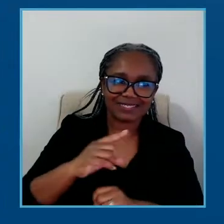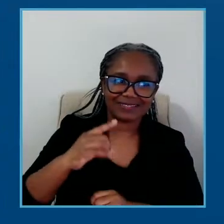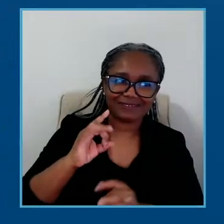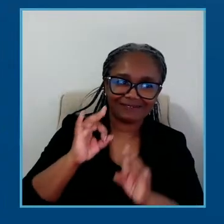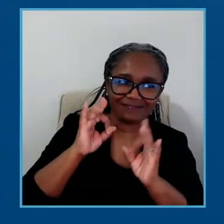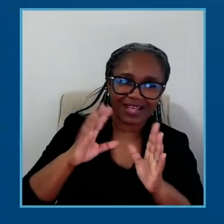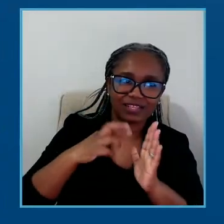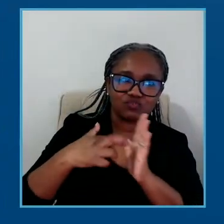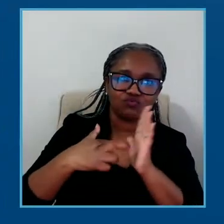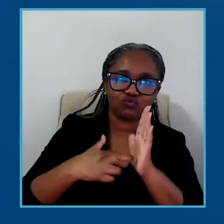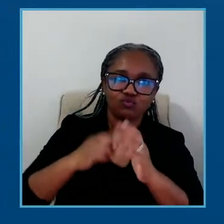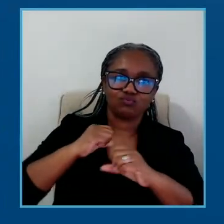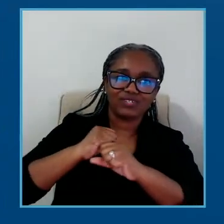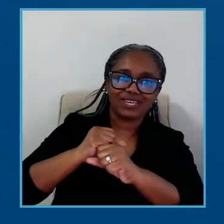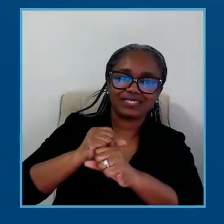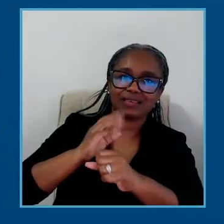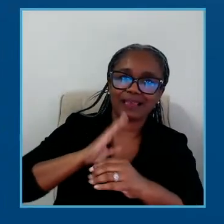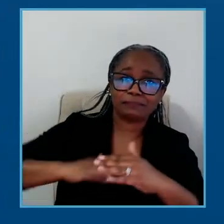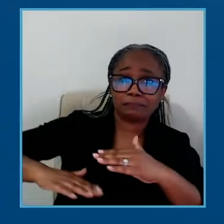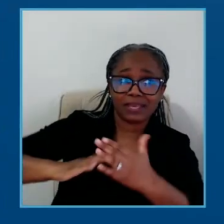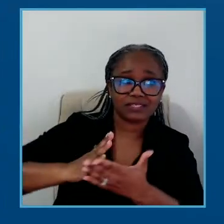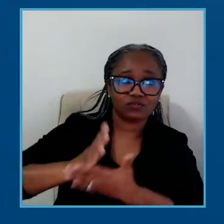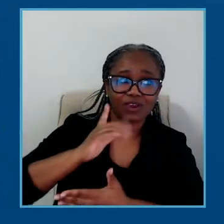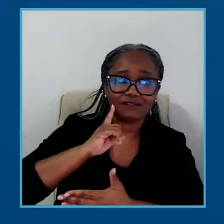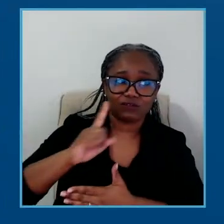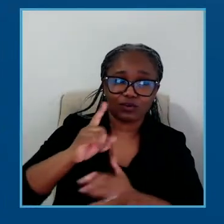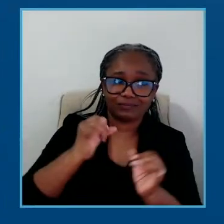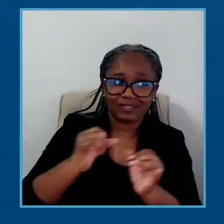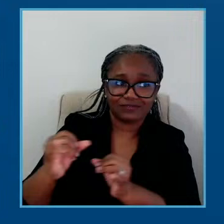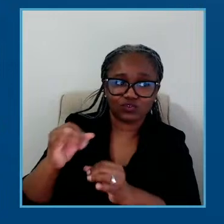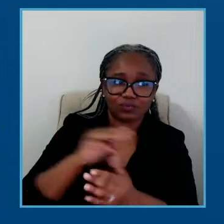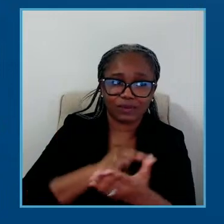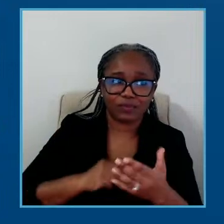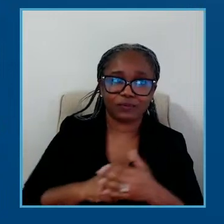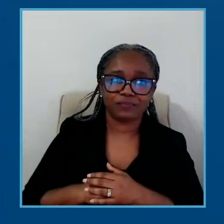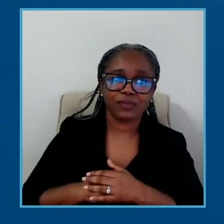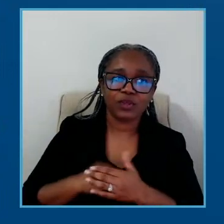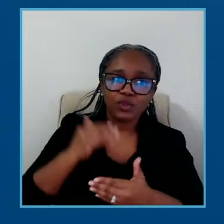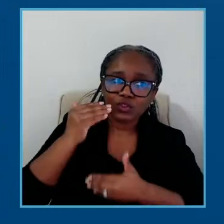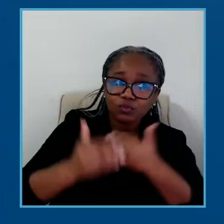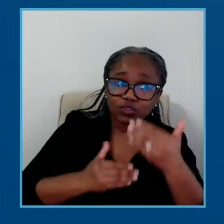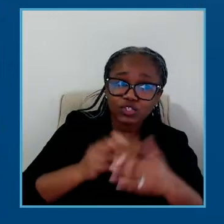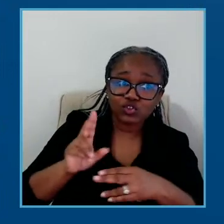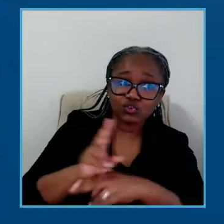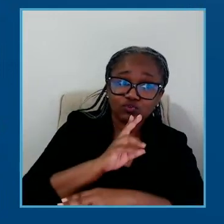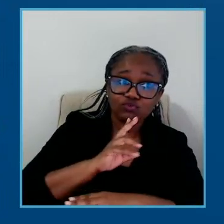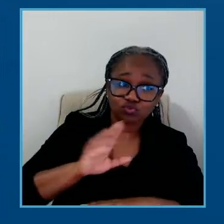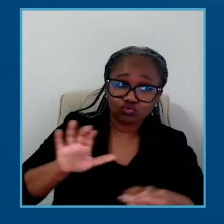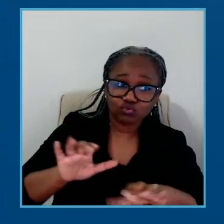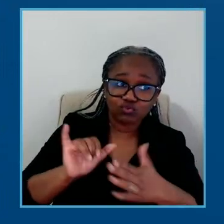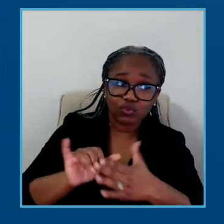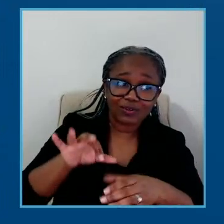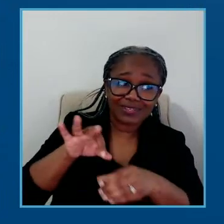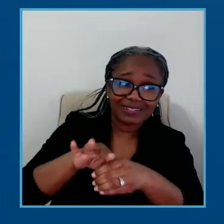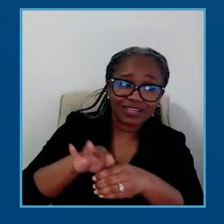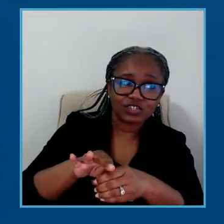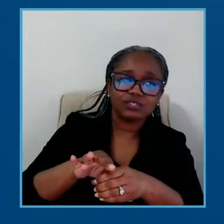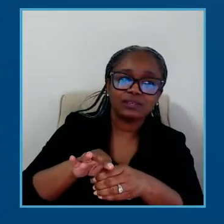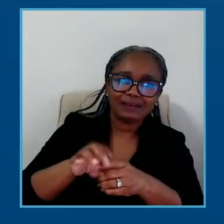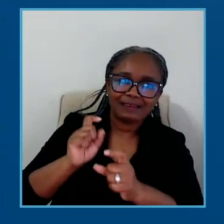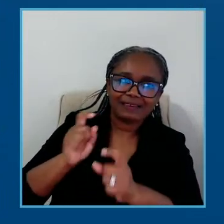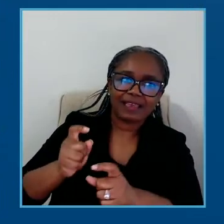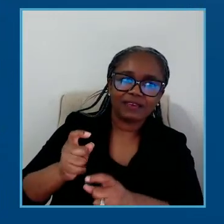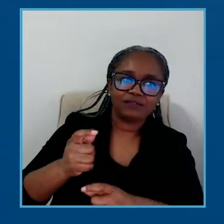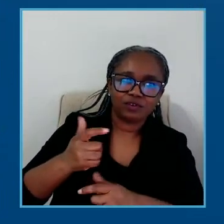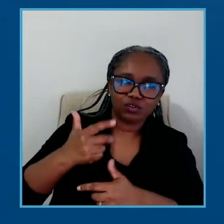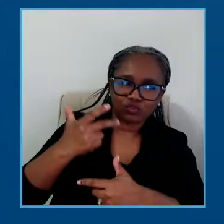these elections gave rise to 3 continuing breaches. First, it's a fundamental principle